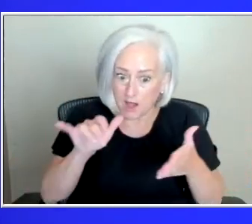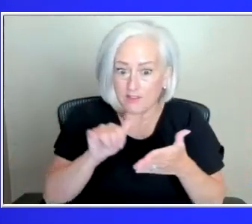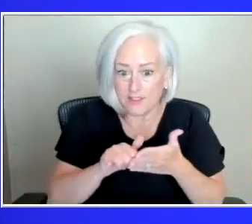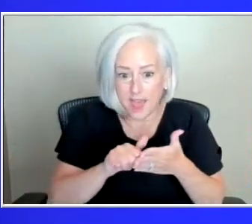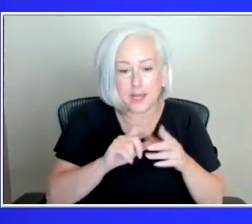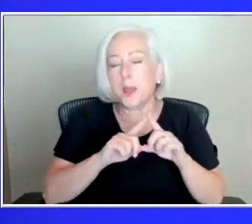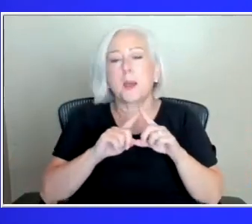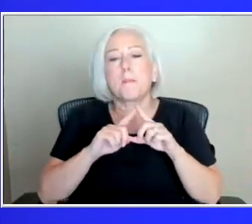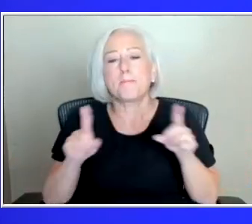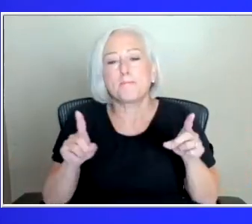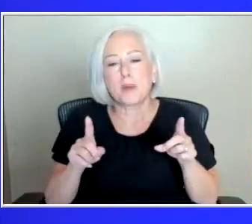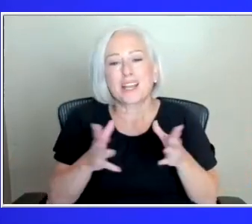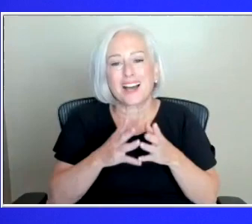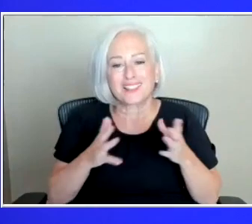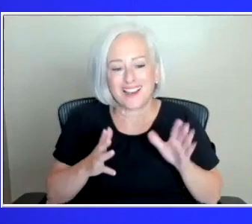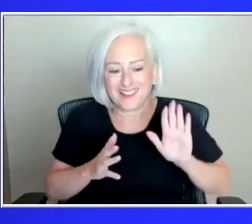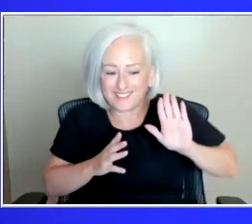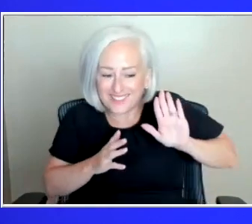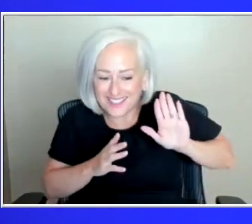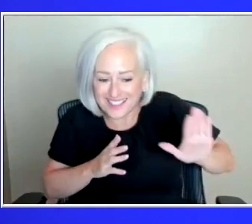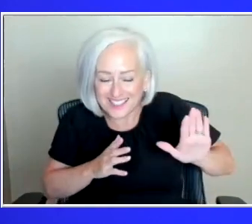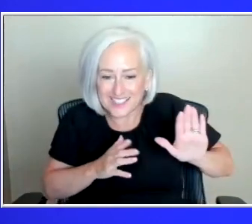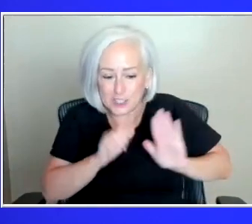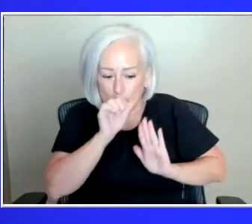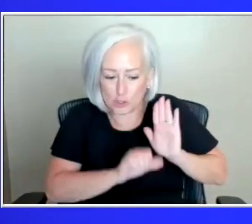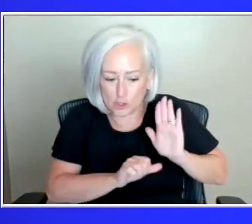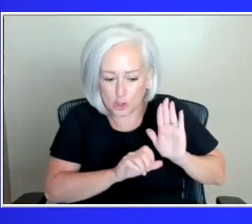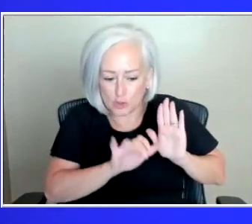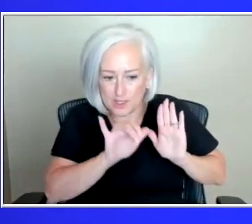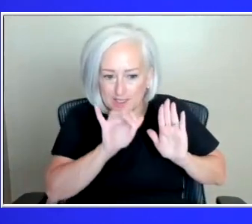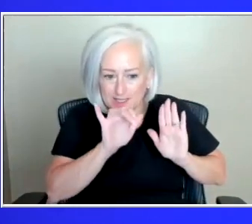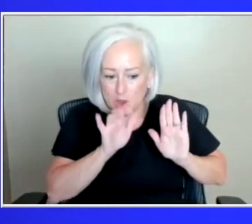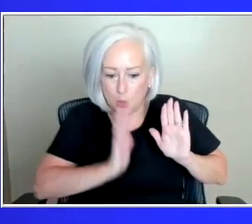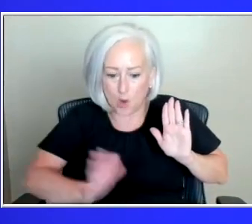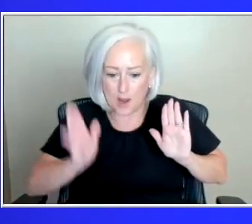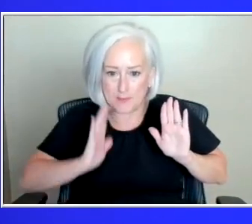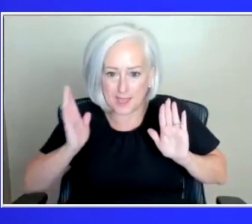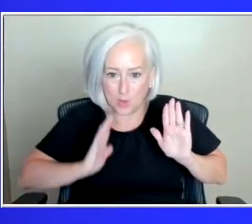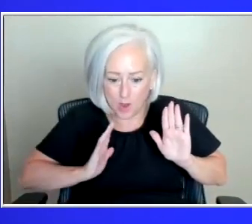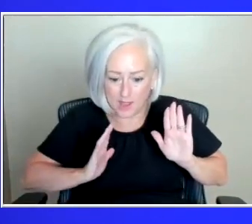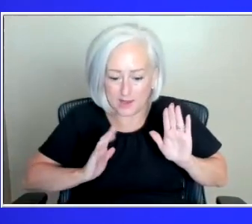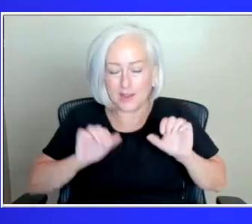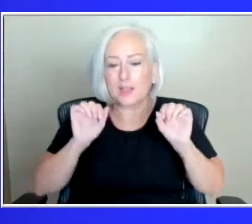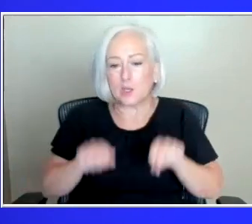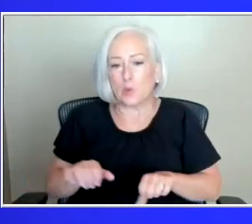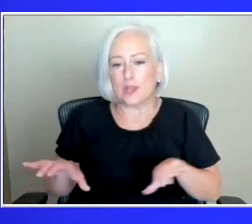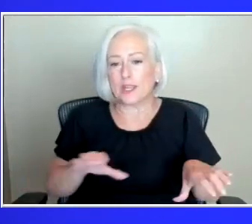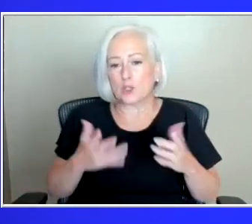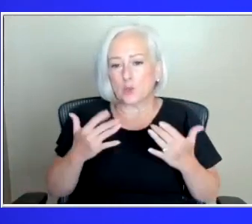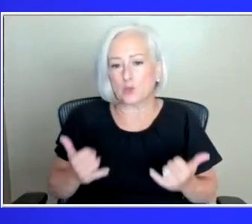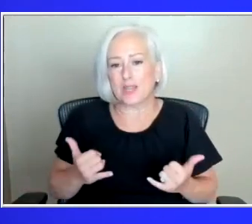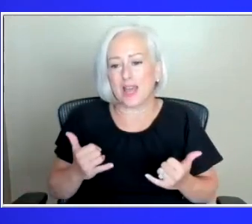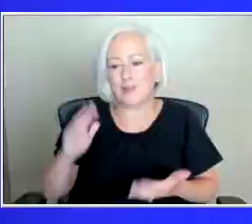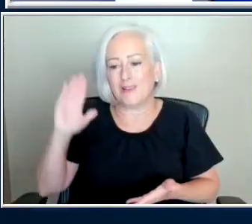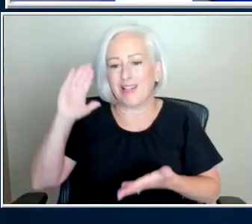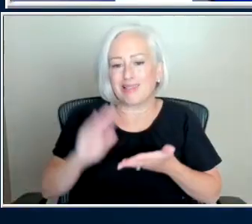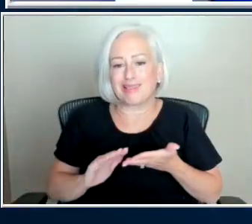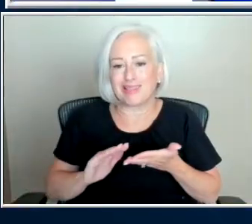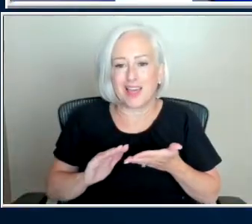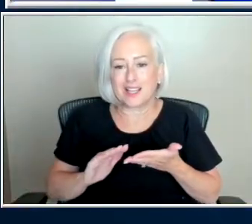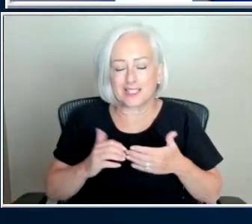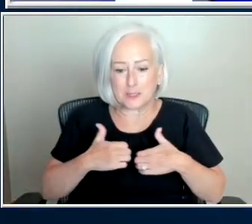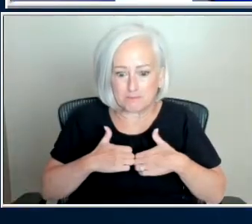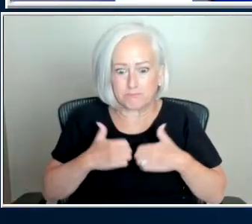lot of the procedures that he did that way, we are able to do now through less invasive. So he thinks you've got it easy. So